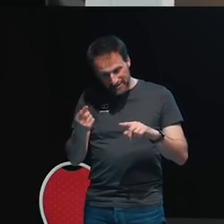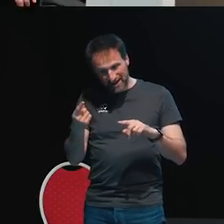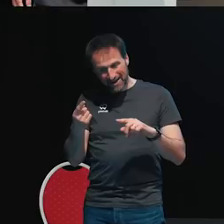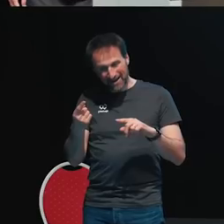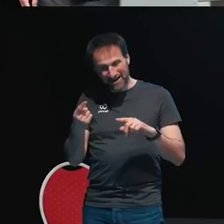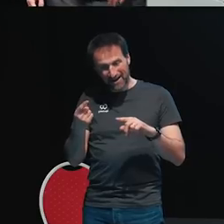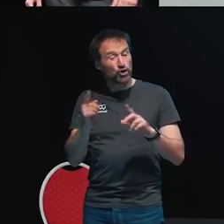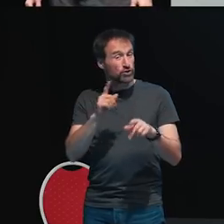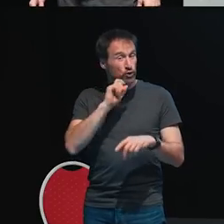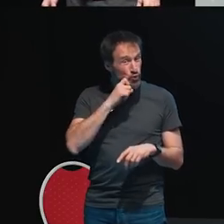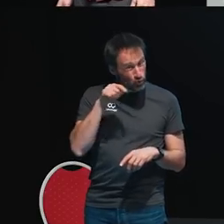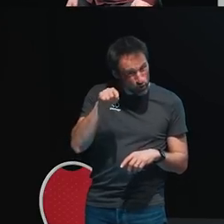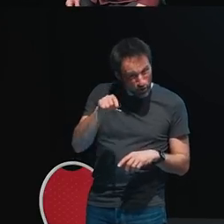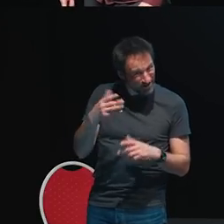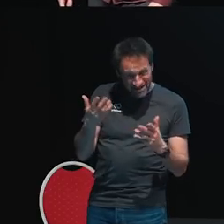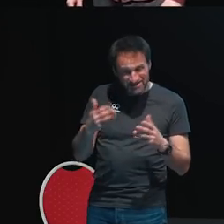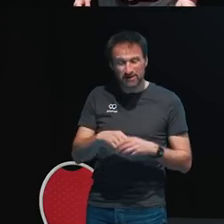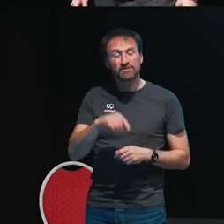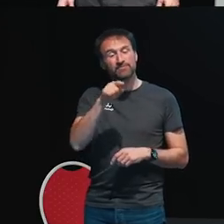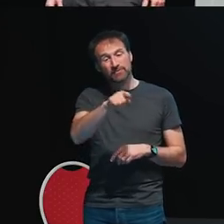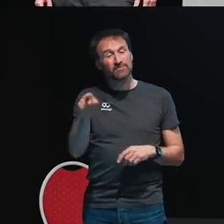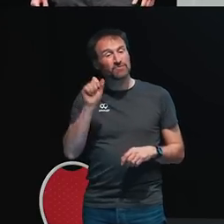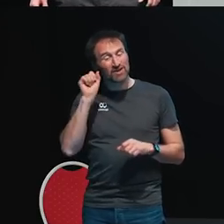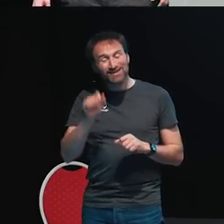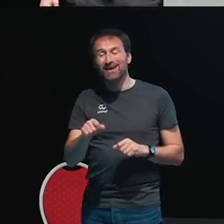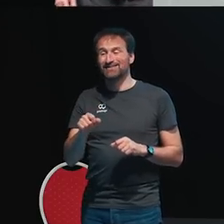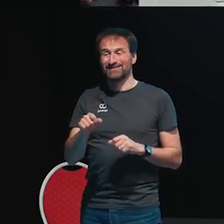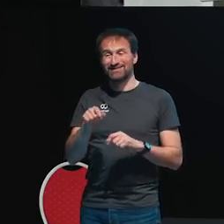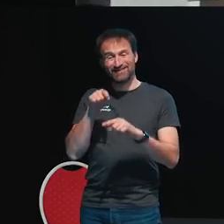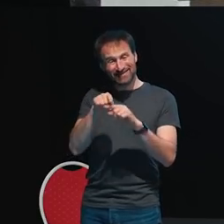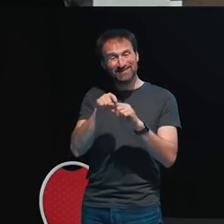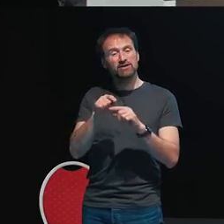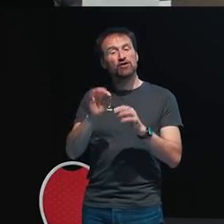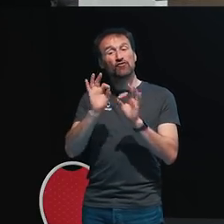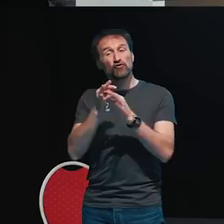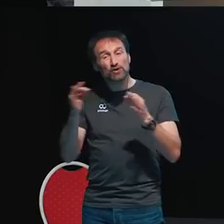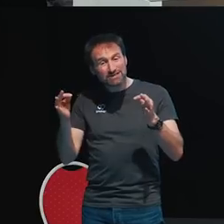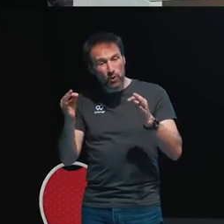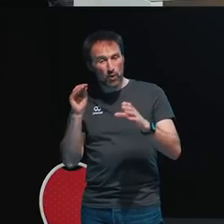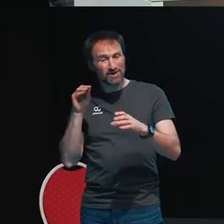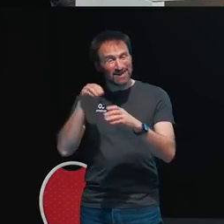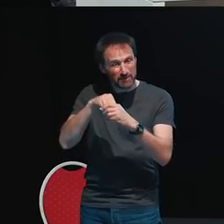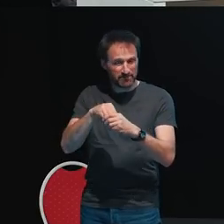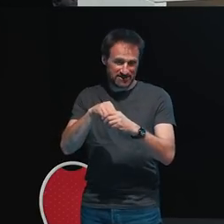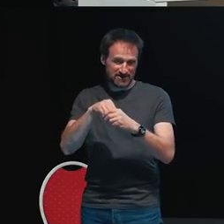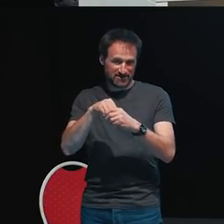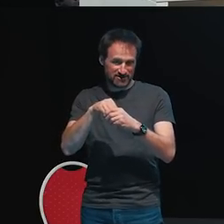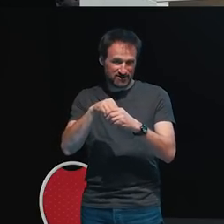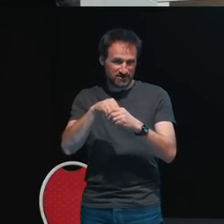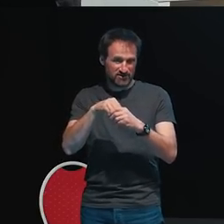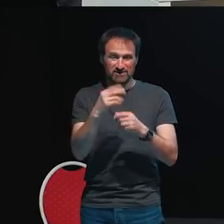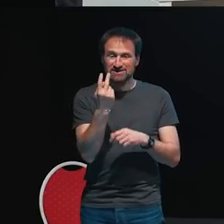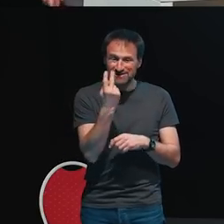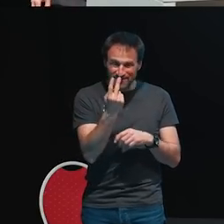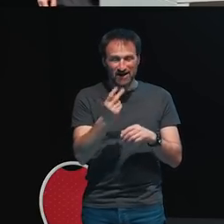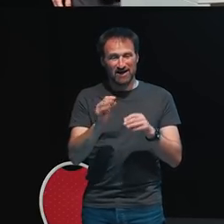And what's cool about that is you can actually implement functions, tool functions, and then